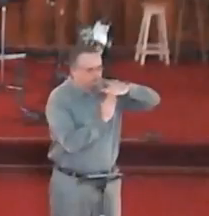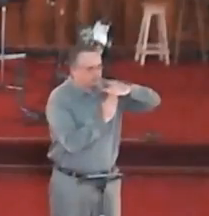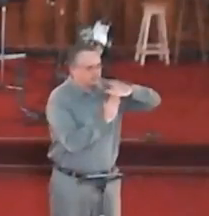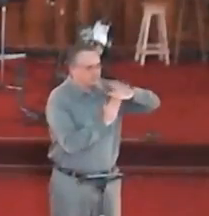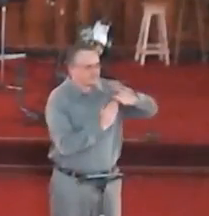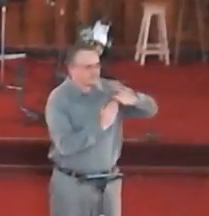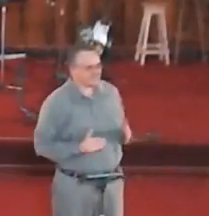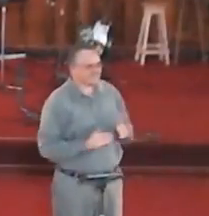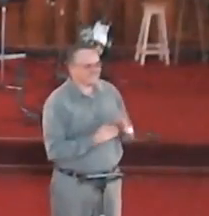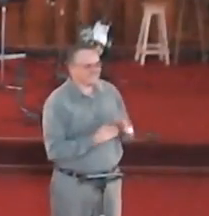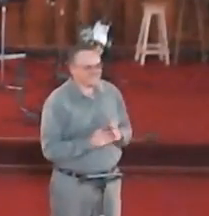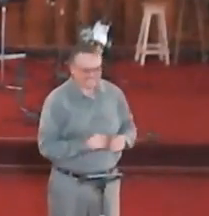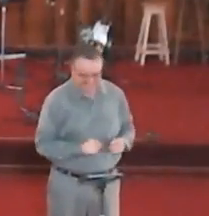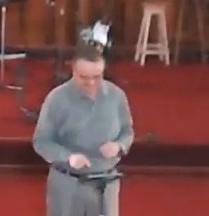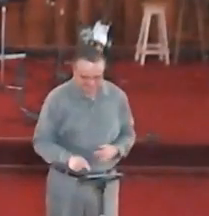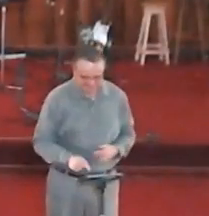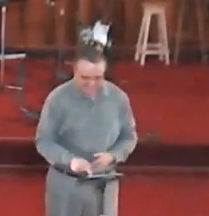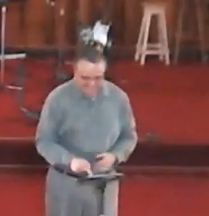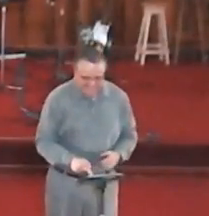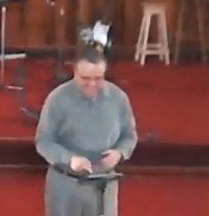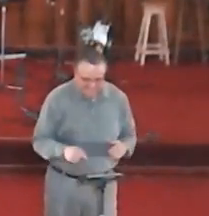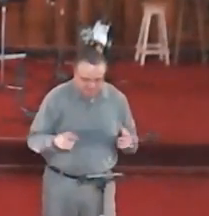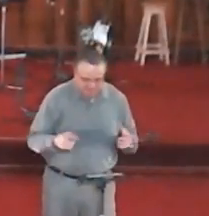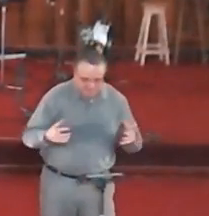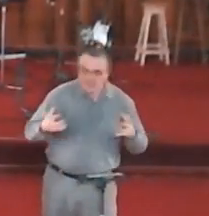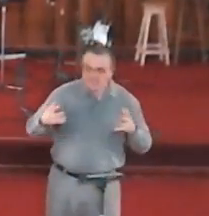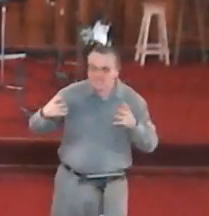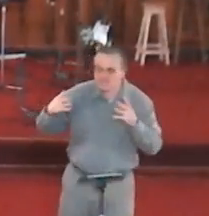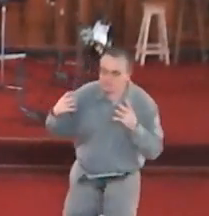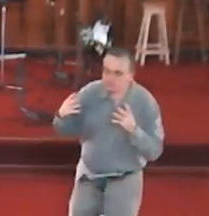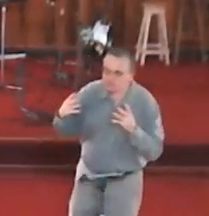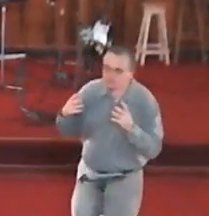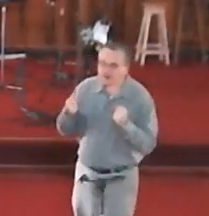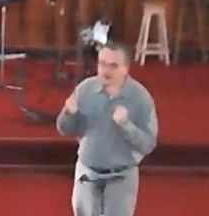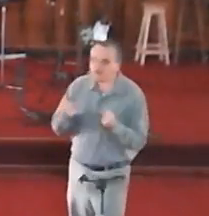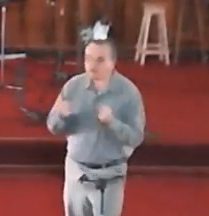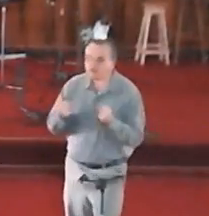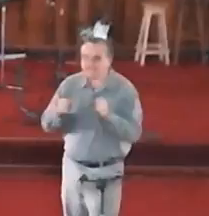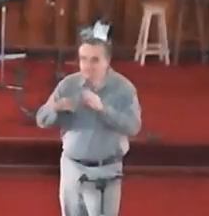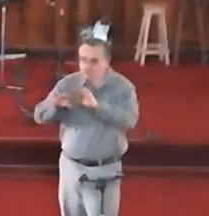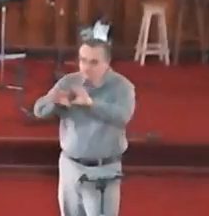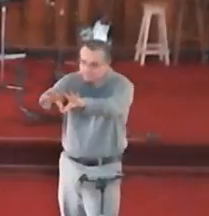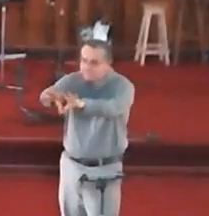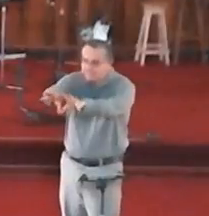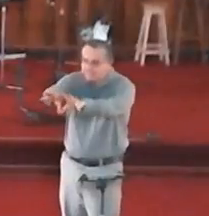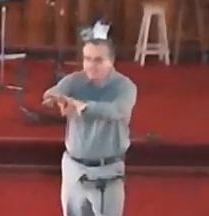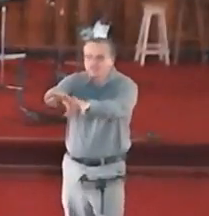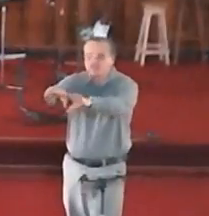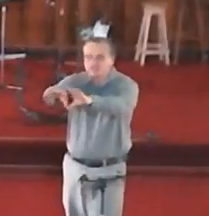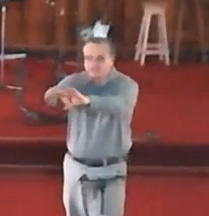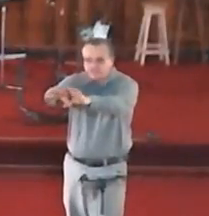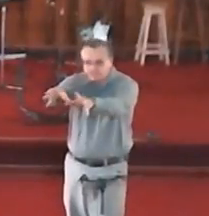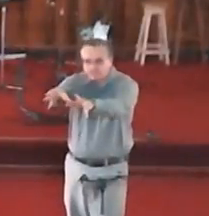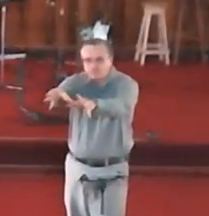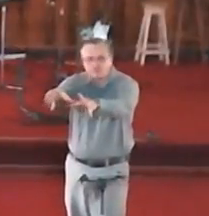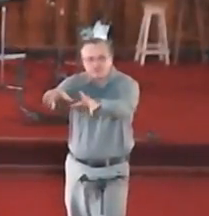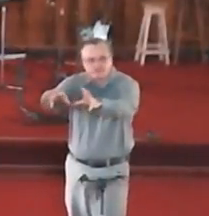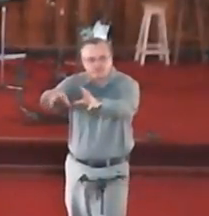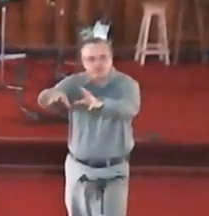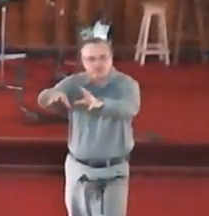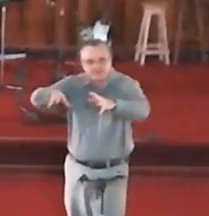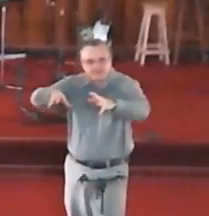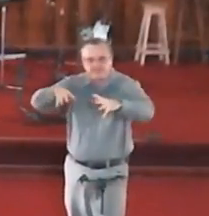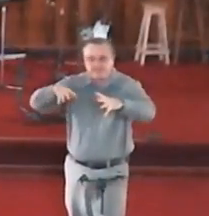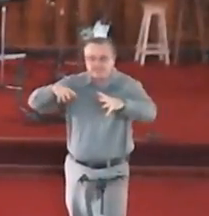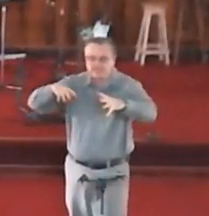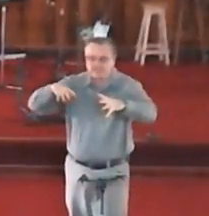out, ¿verdad? You talk about time out. Uh-huh. Y Pablo ahí nomás en Damasco donde él estuvo